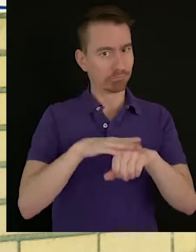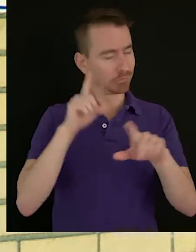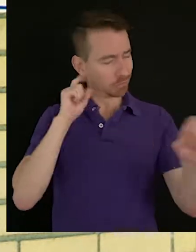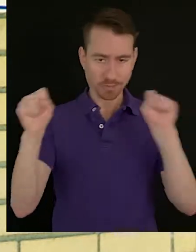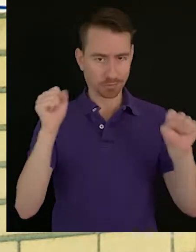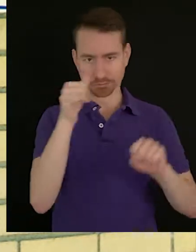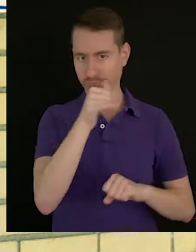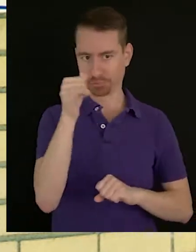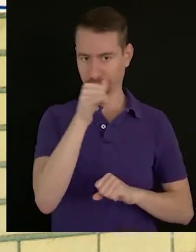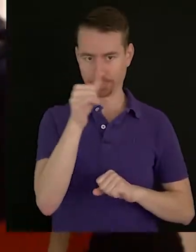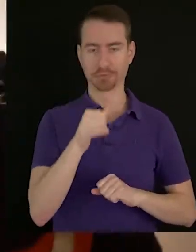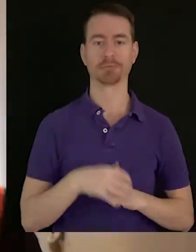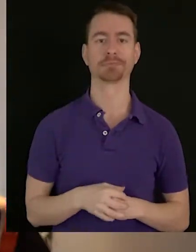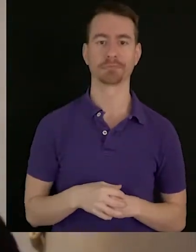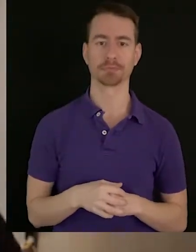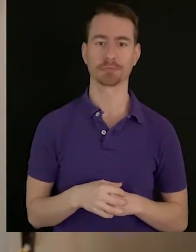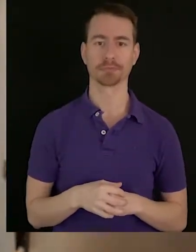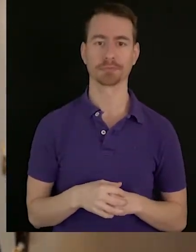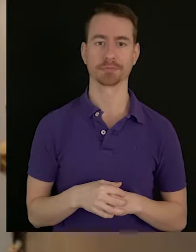down there. Follow me.